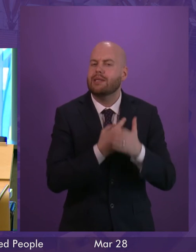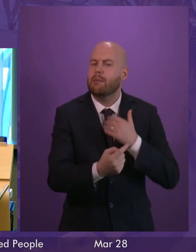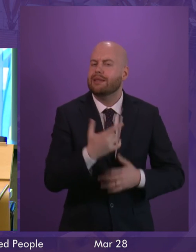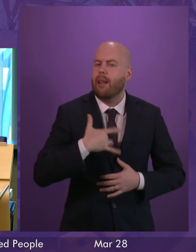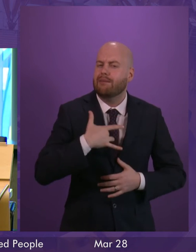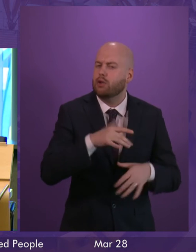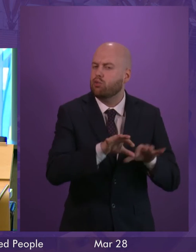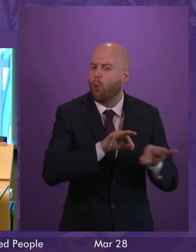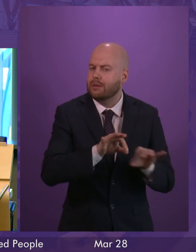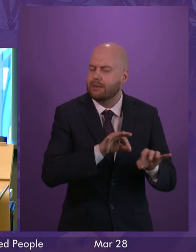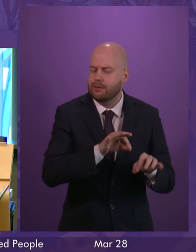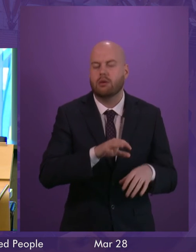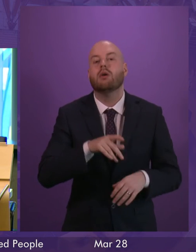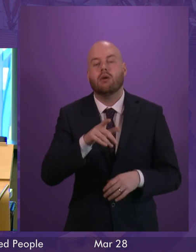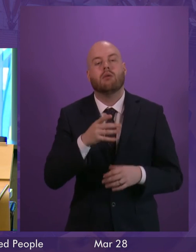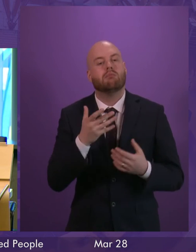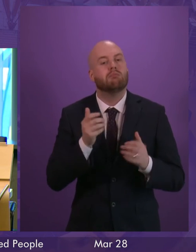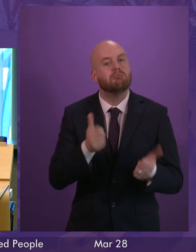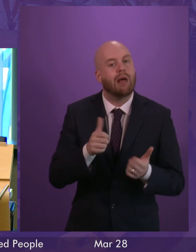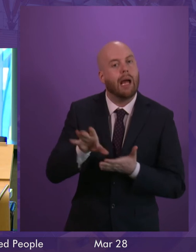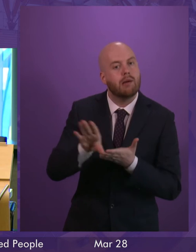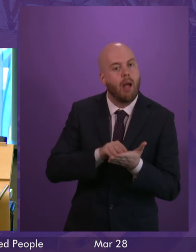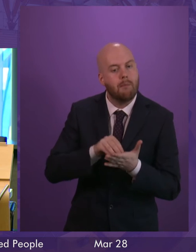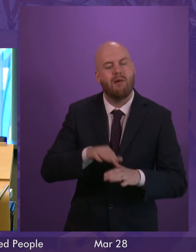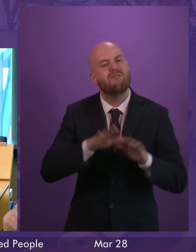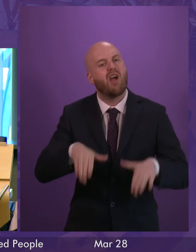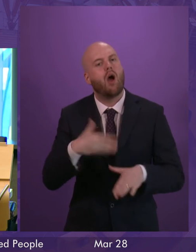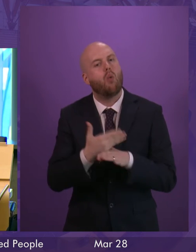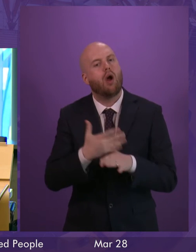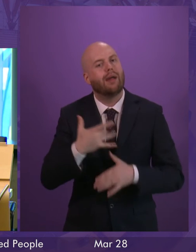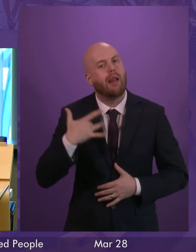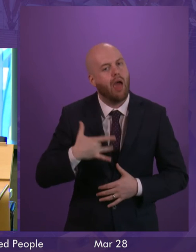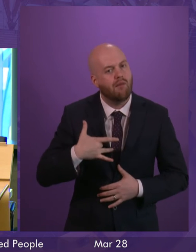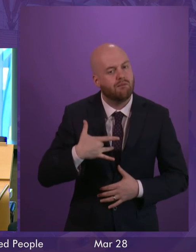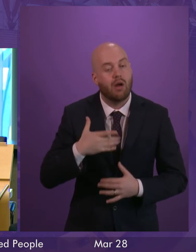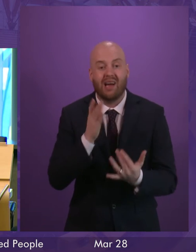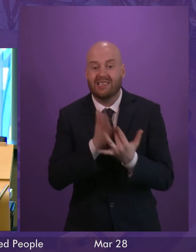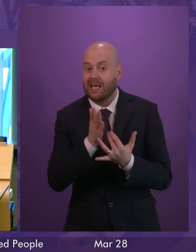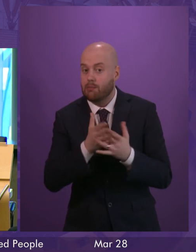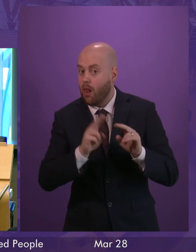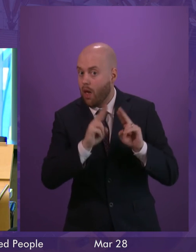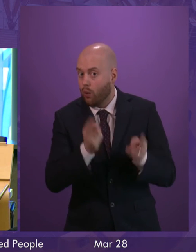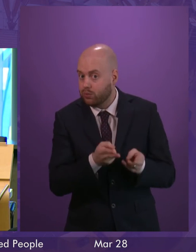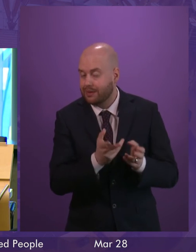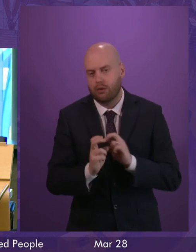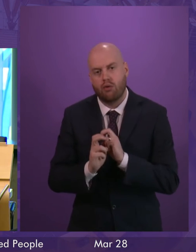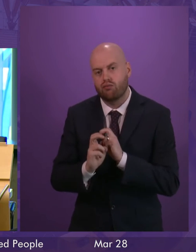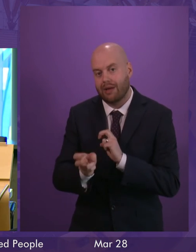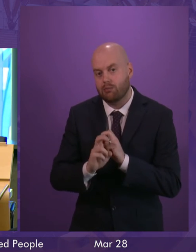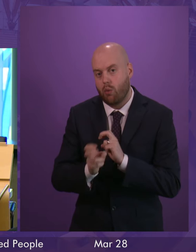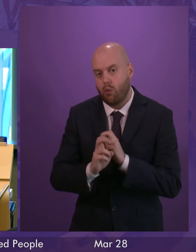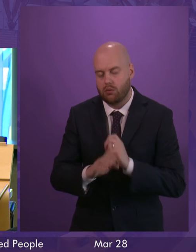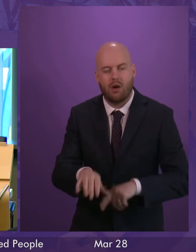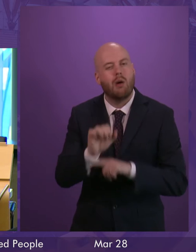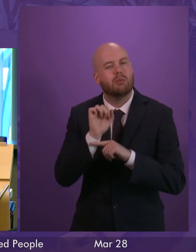decent income and fairer working lives, accessible housing and transport, protected rights and active participation